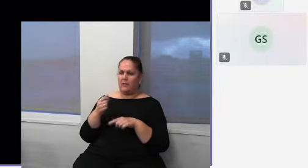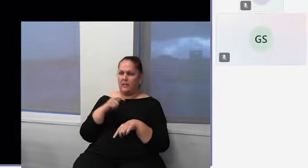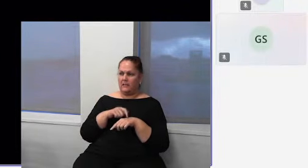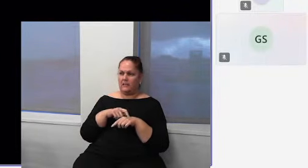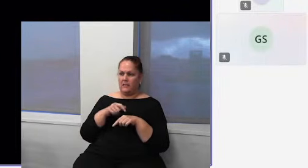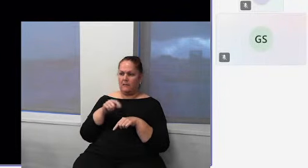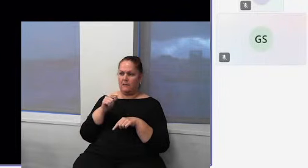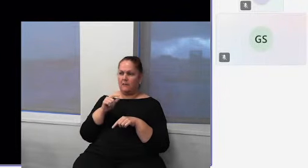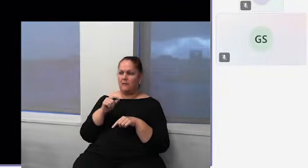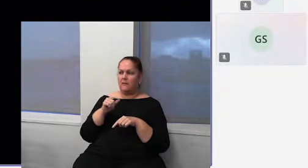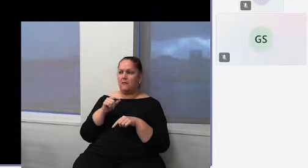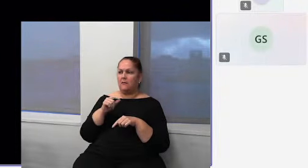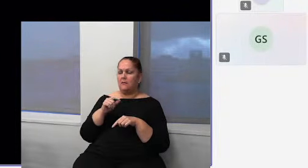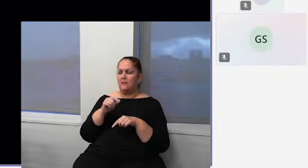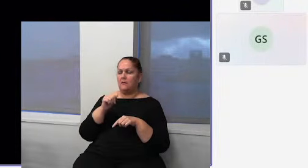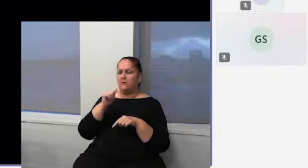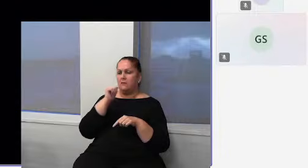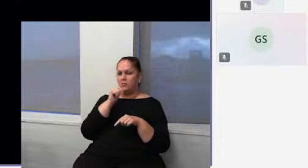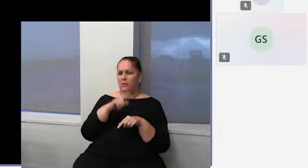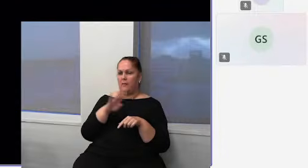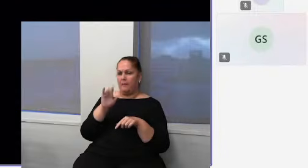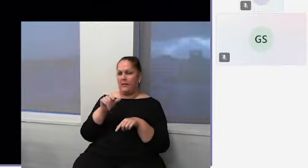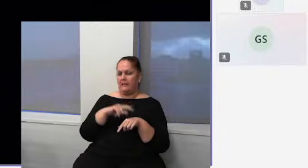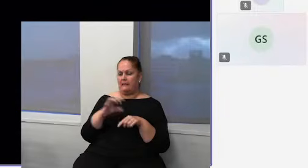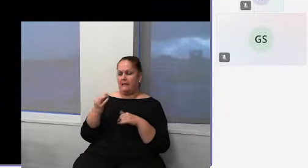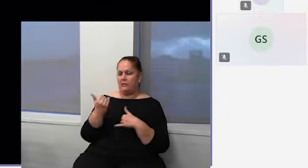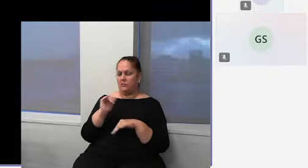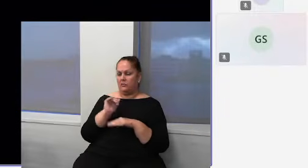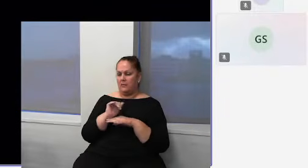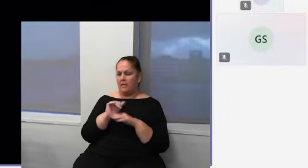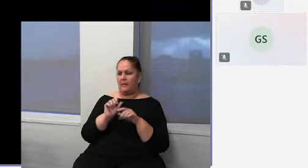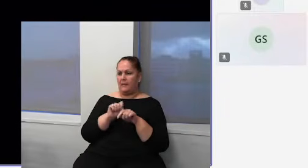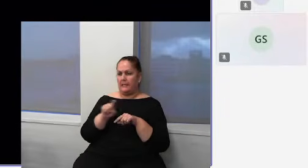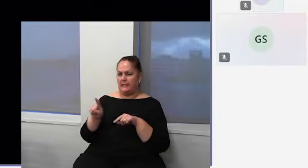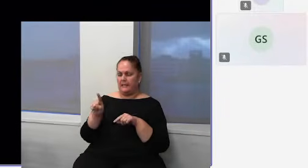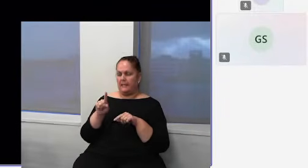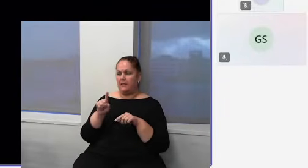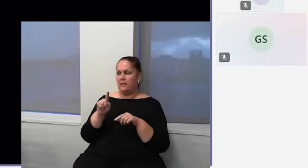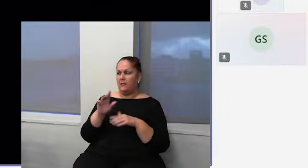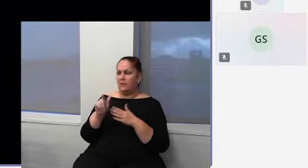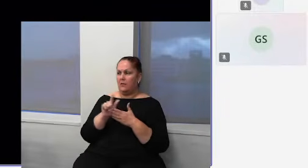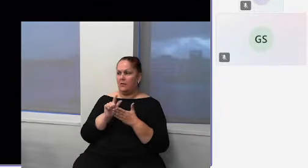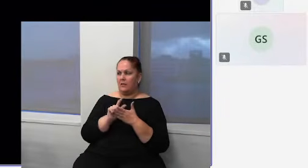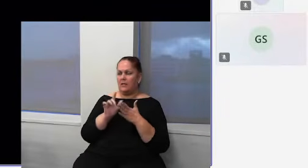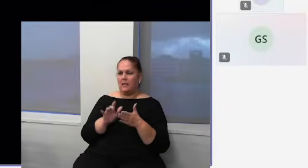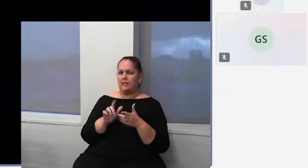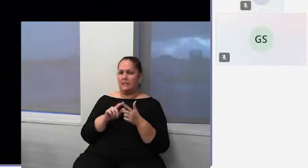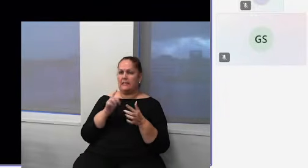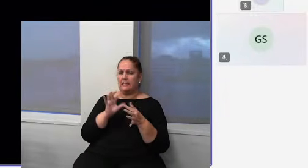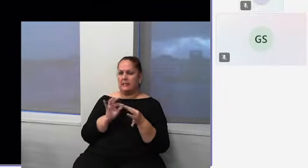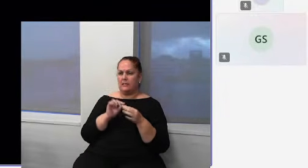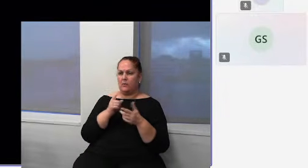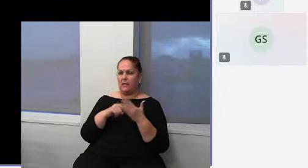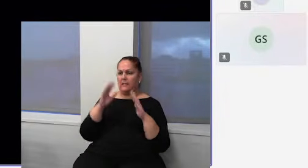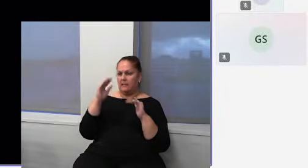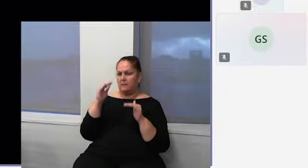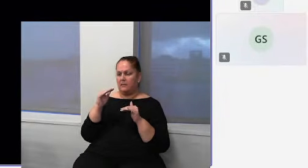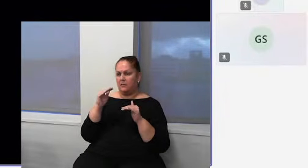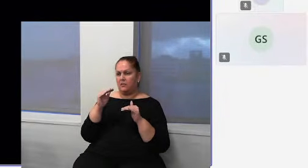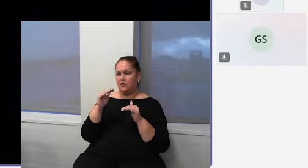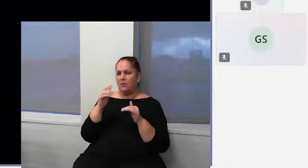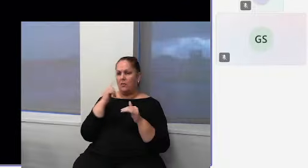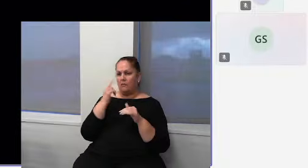have allocated time among the days. So certainly by 9 o'clock tonight, I'll send a note around to all council that says